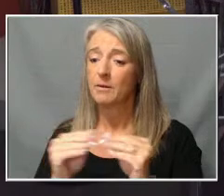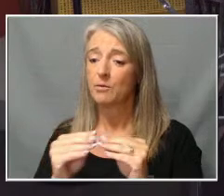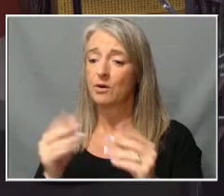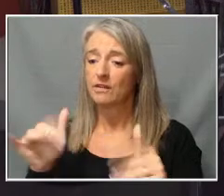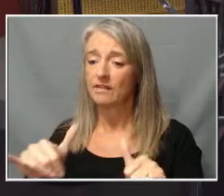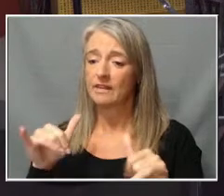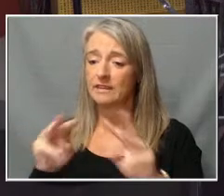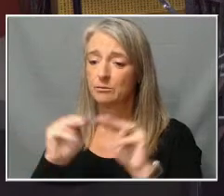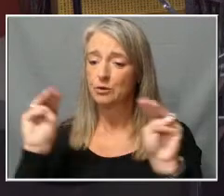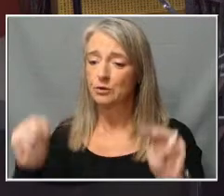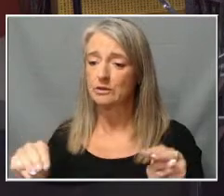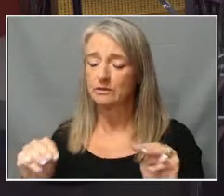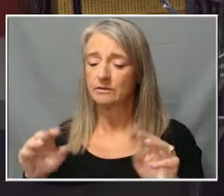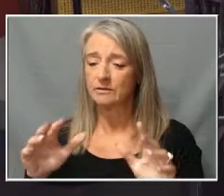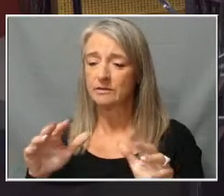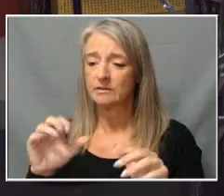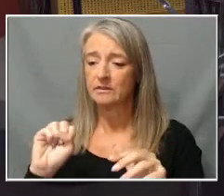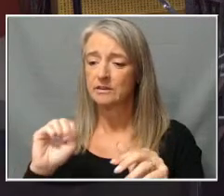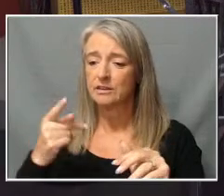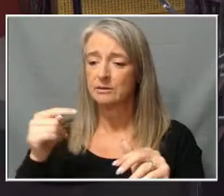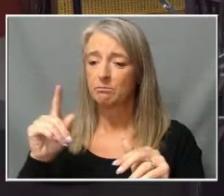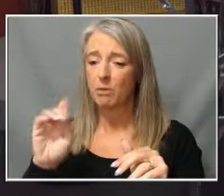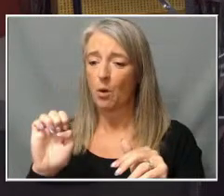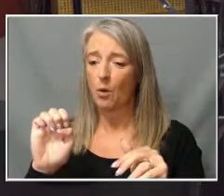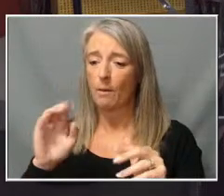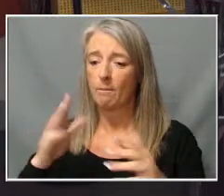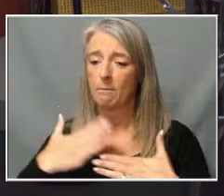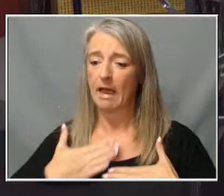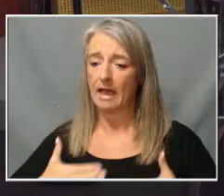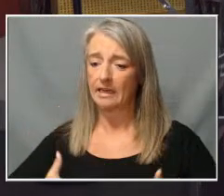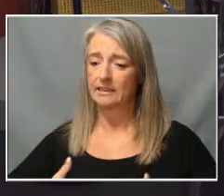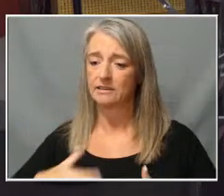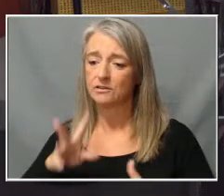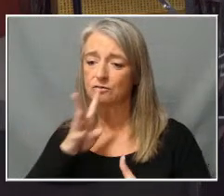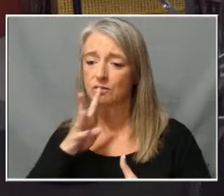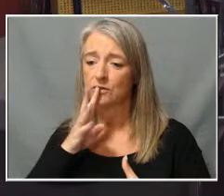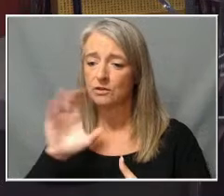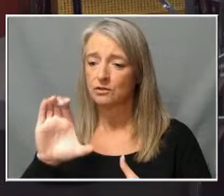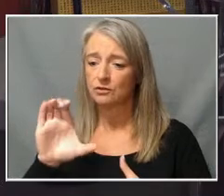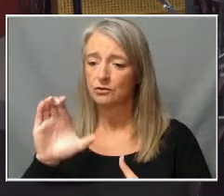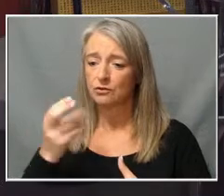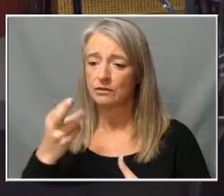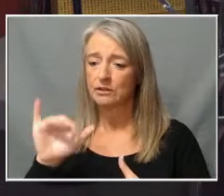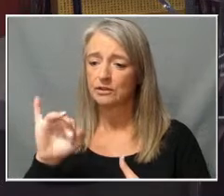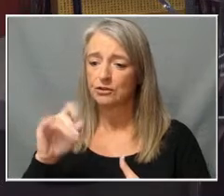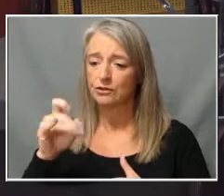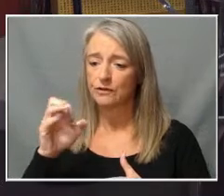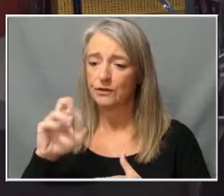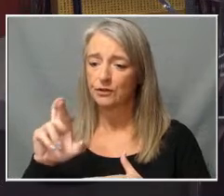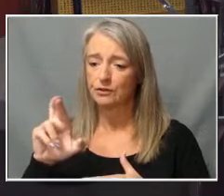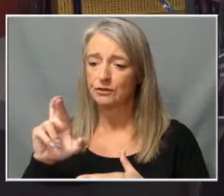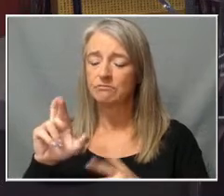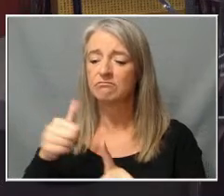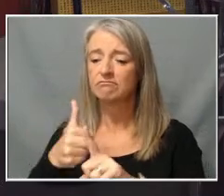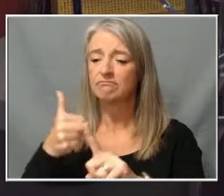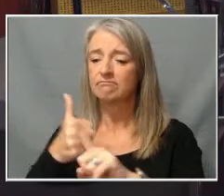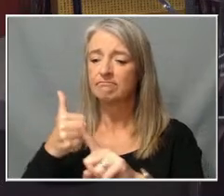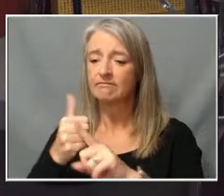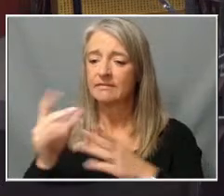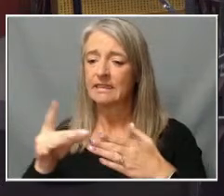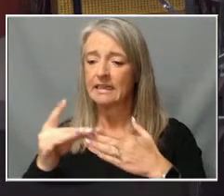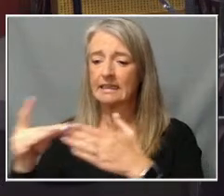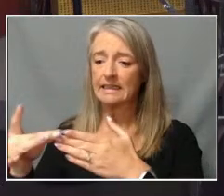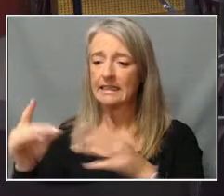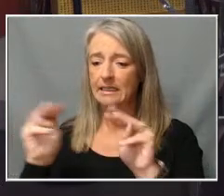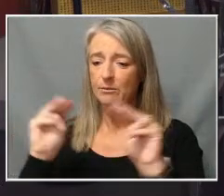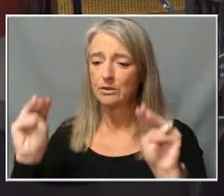was Bespoke Bodies, and we talked with Christopher Warren. He is the Vice President of Collections, and he is the lead curator here at the museum. So